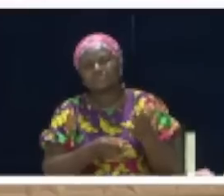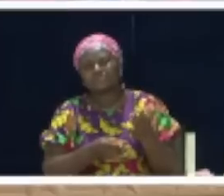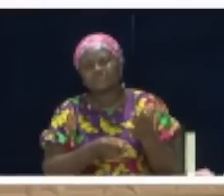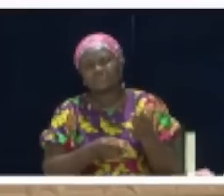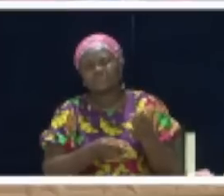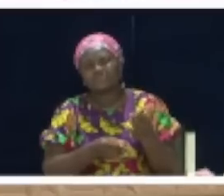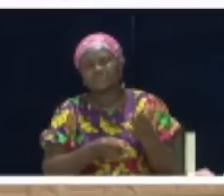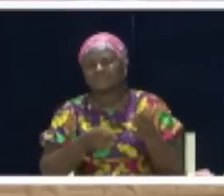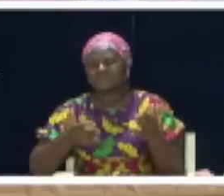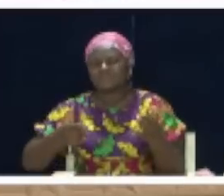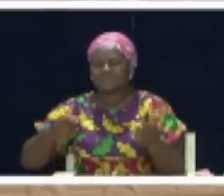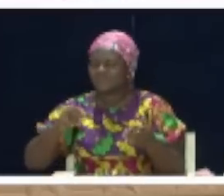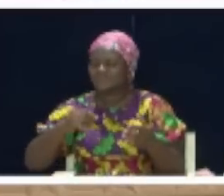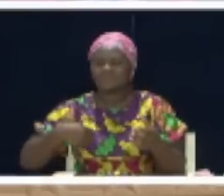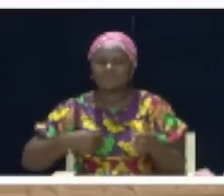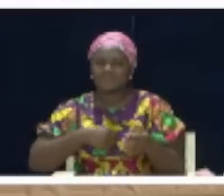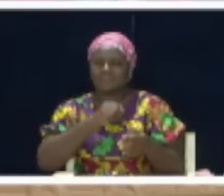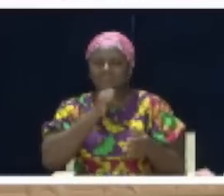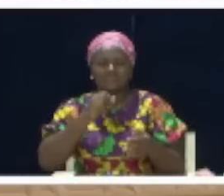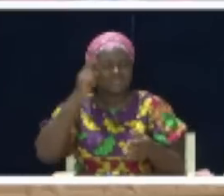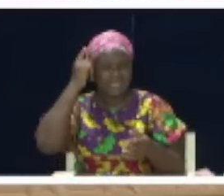I'm not crazy.